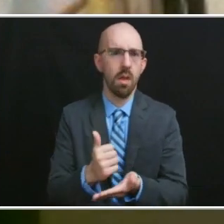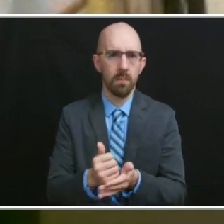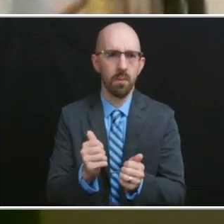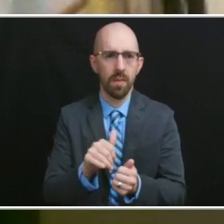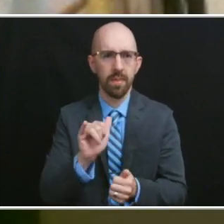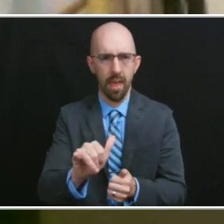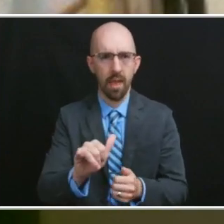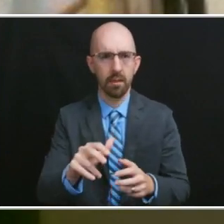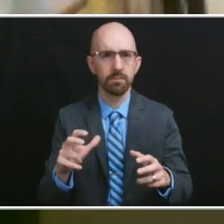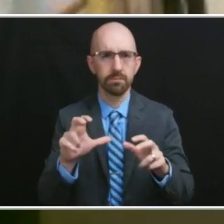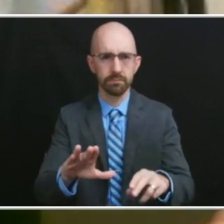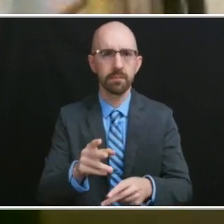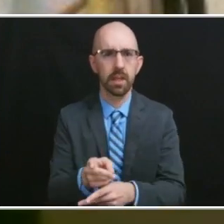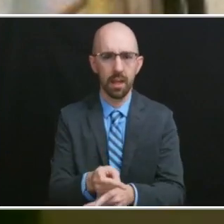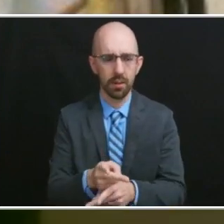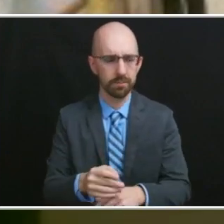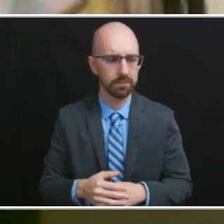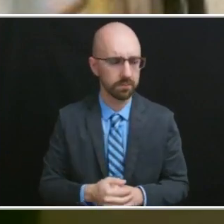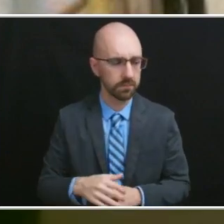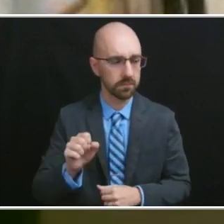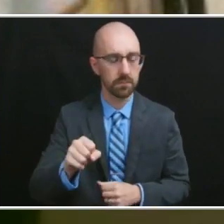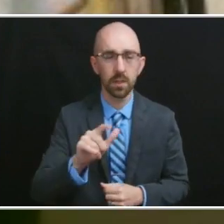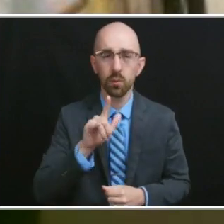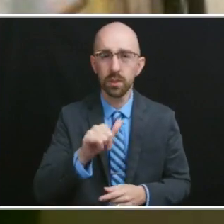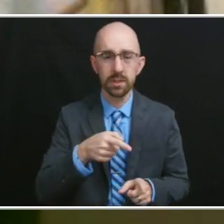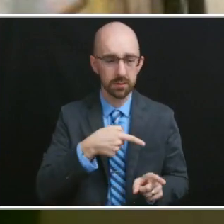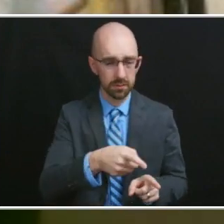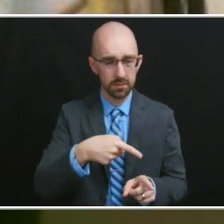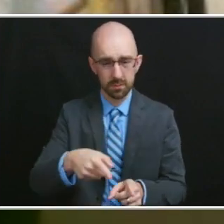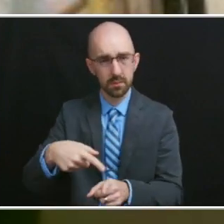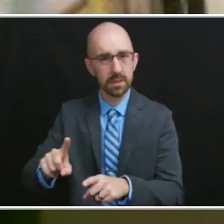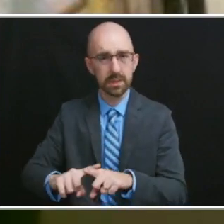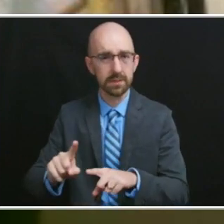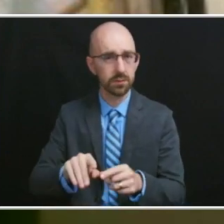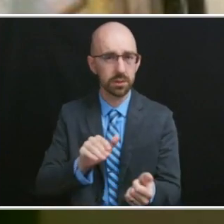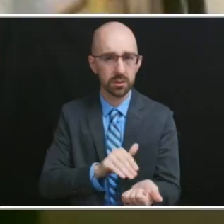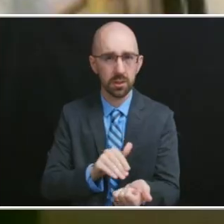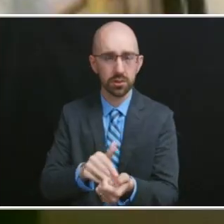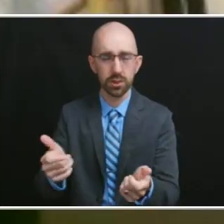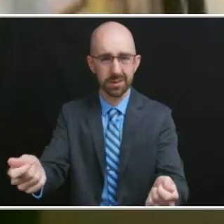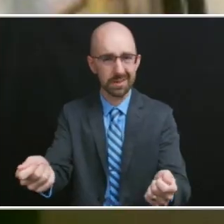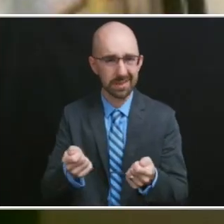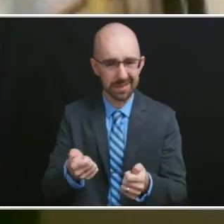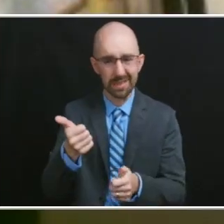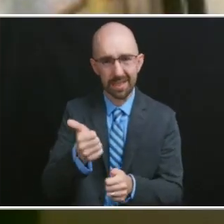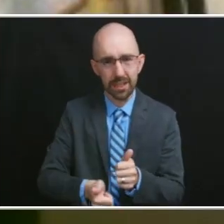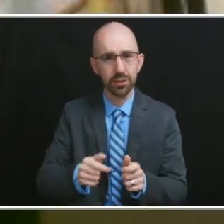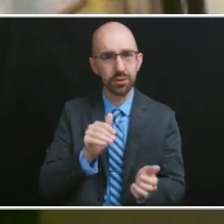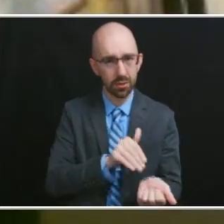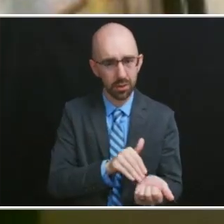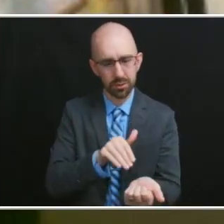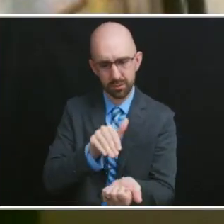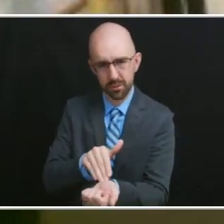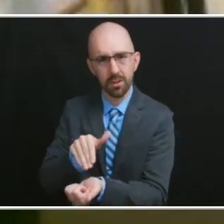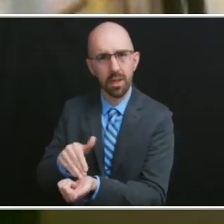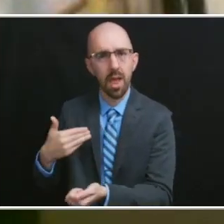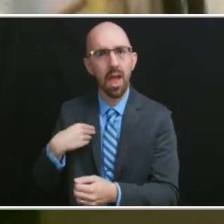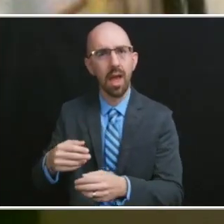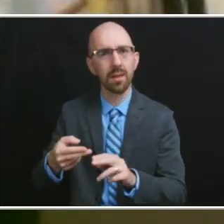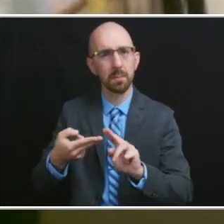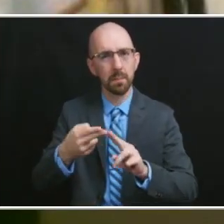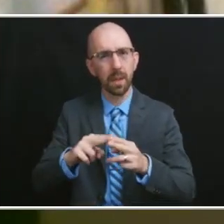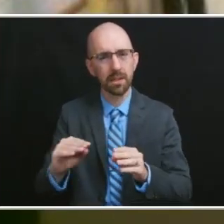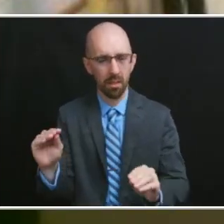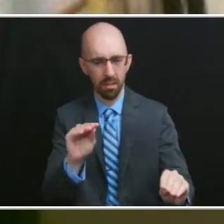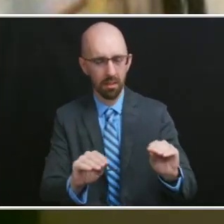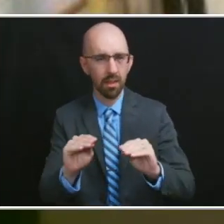contribute to patients' care. So yes, it's truly multidisciplinary approach, as each specialist addresses a different piece of the puzzle, and together we can try to